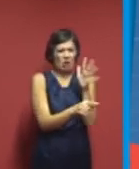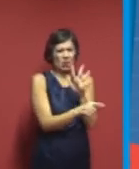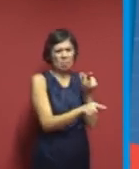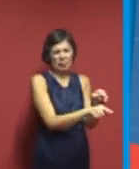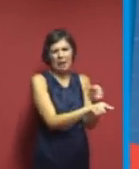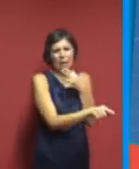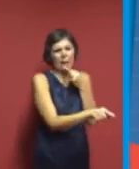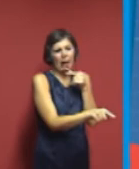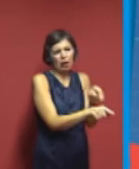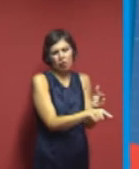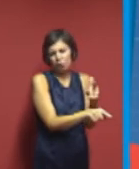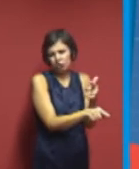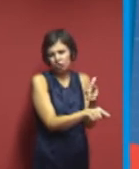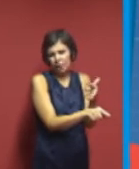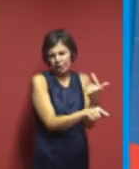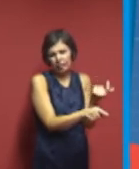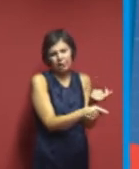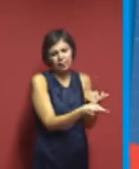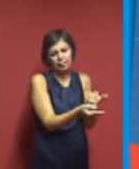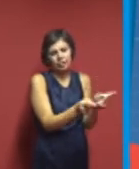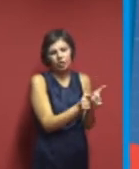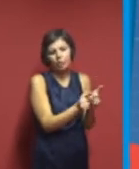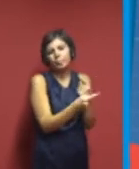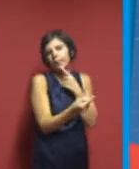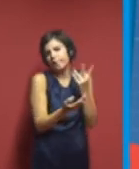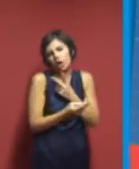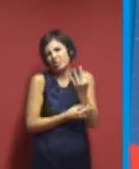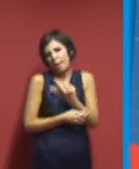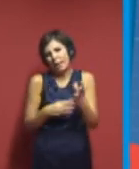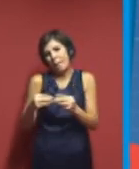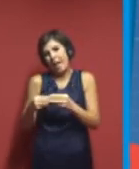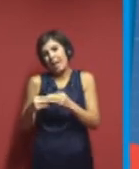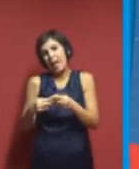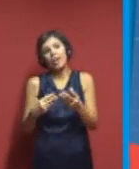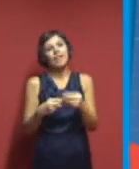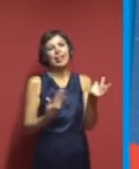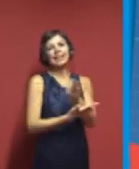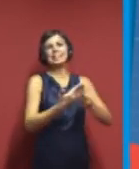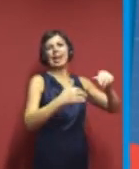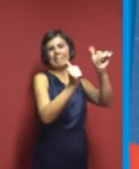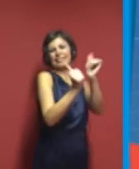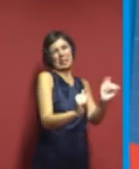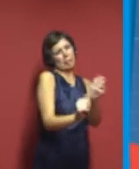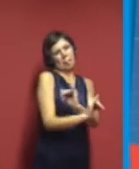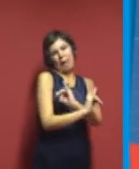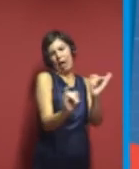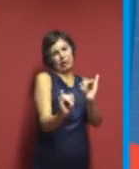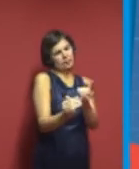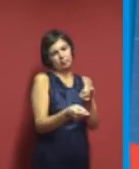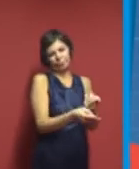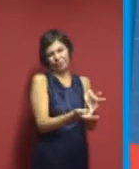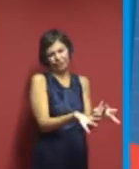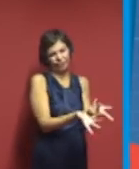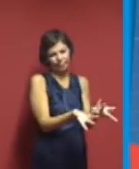really horrible device as a design device, but it's turned out to be the source of just tremendous amounts